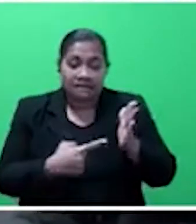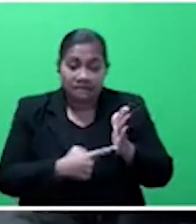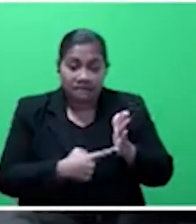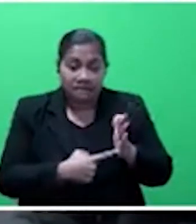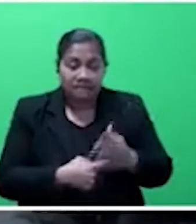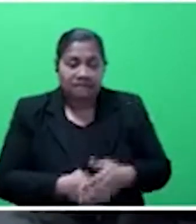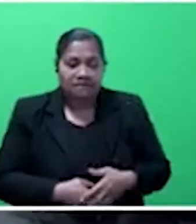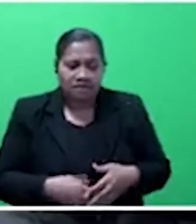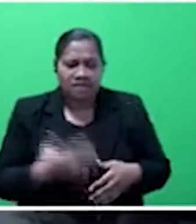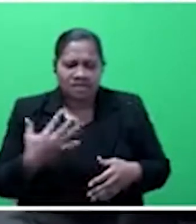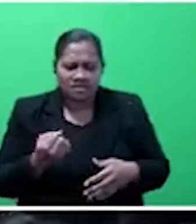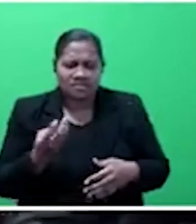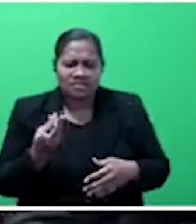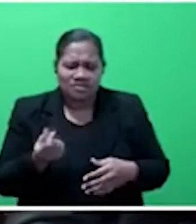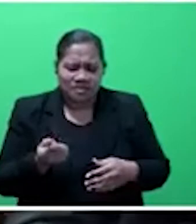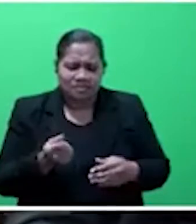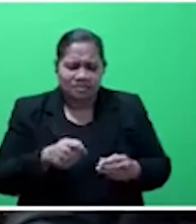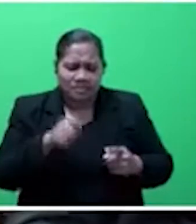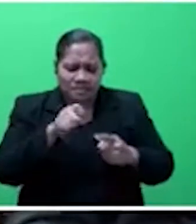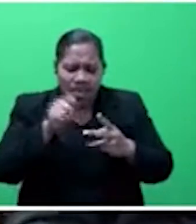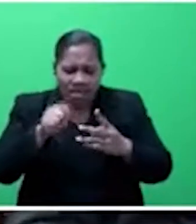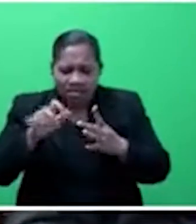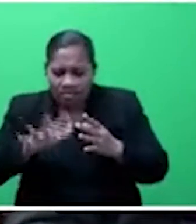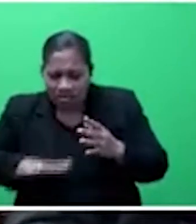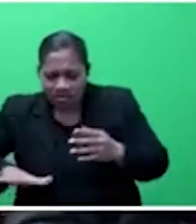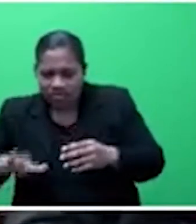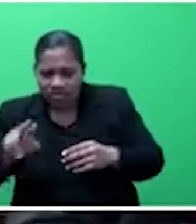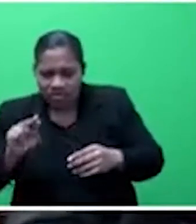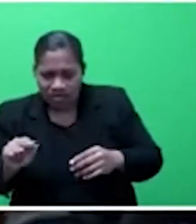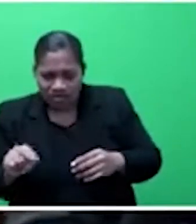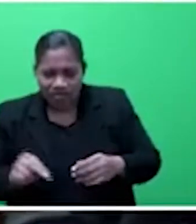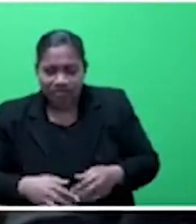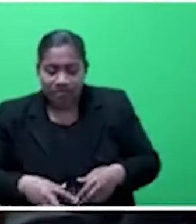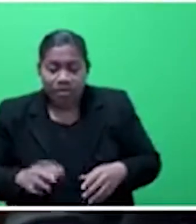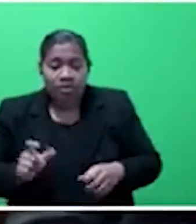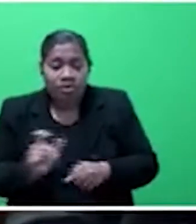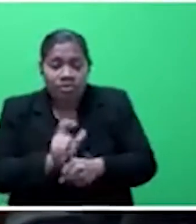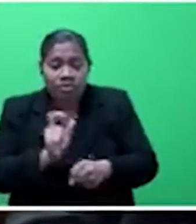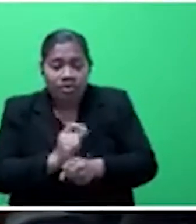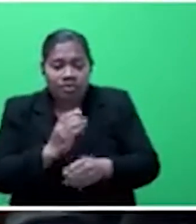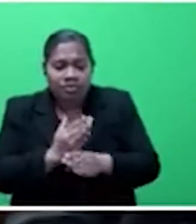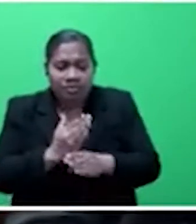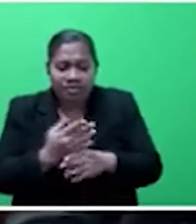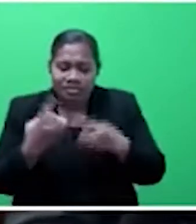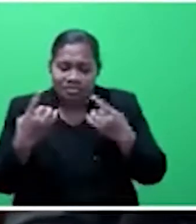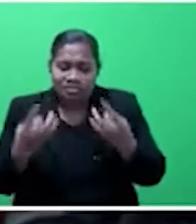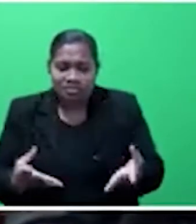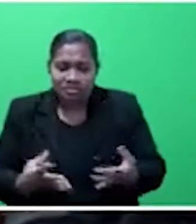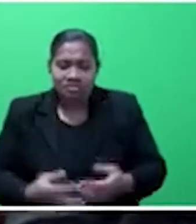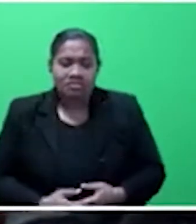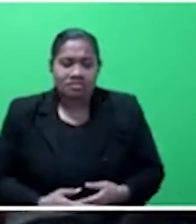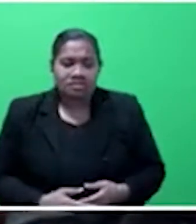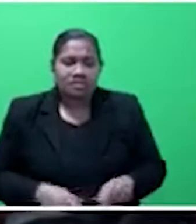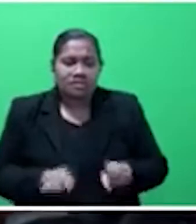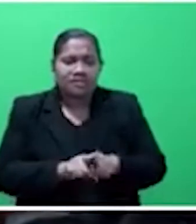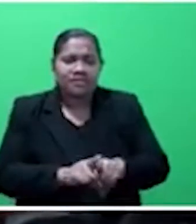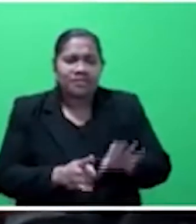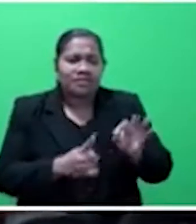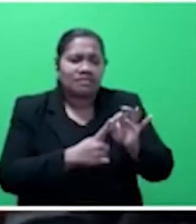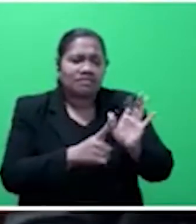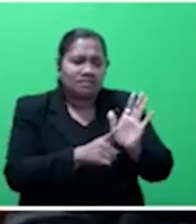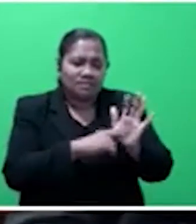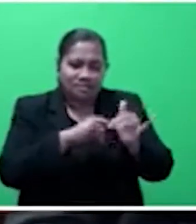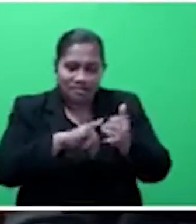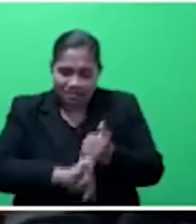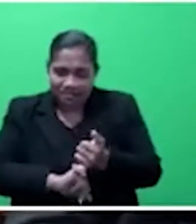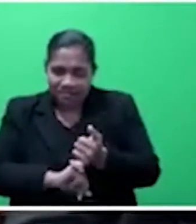as well as continuing a workforce that is work ready for initiatives such as the Pacific Labour Mobility Scheme.